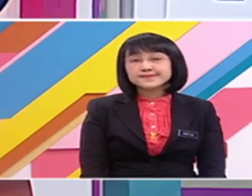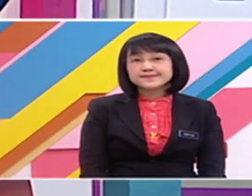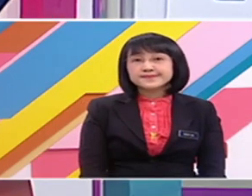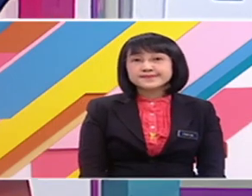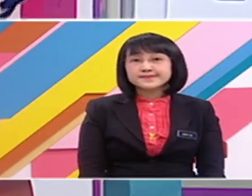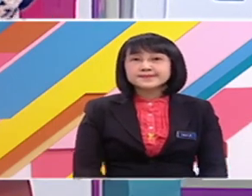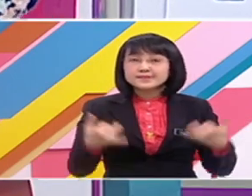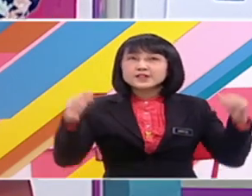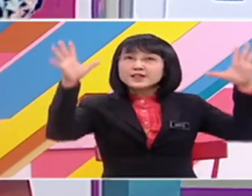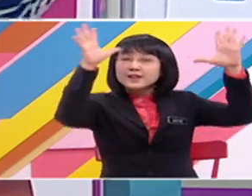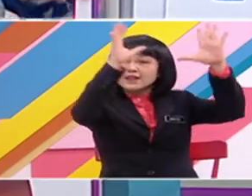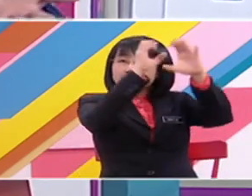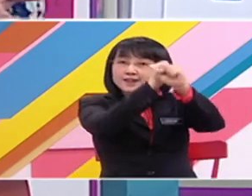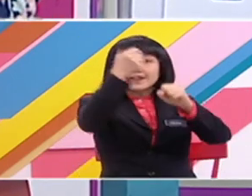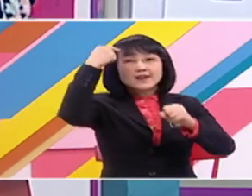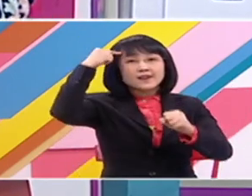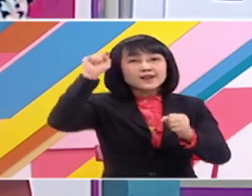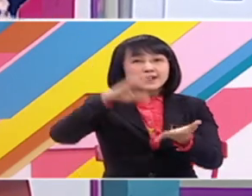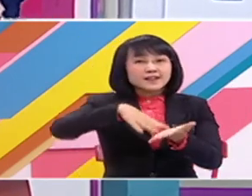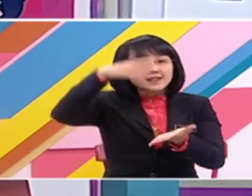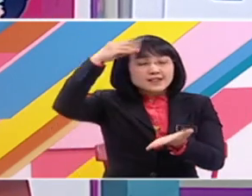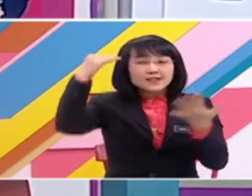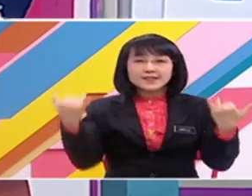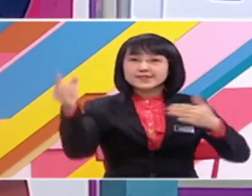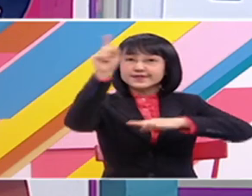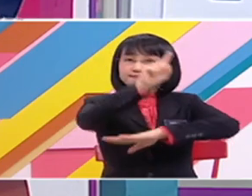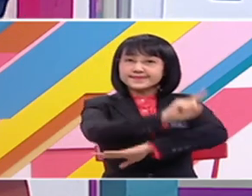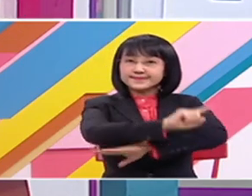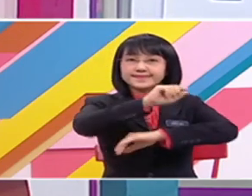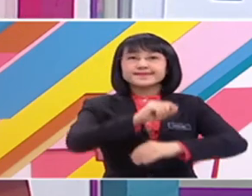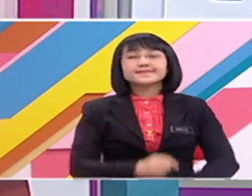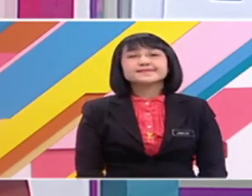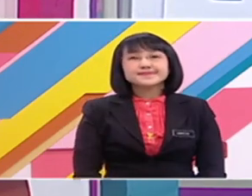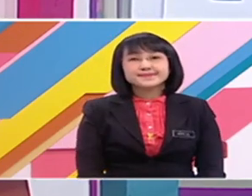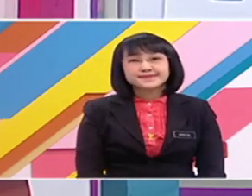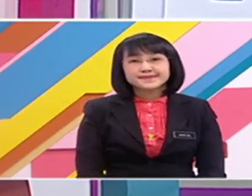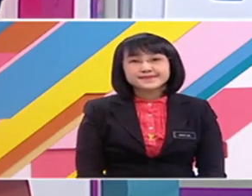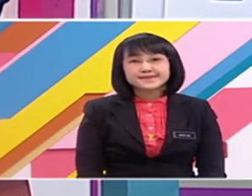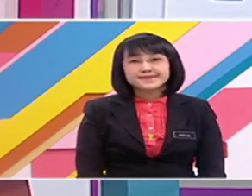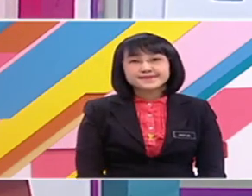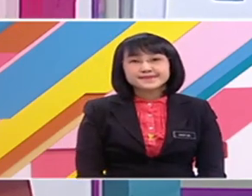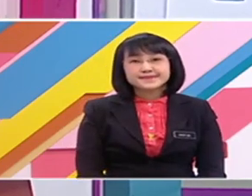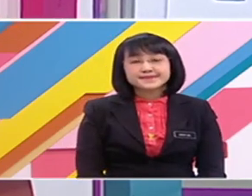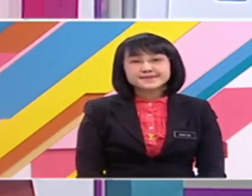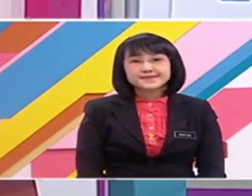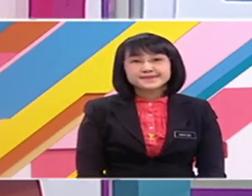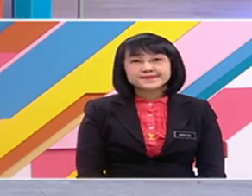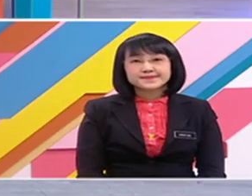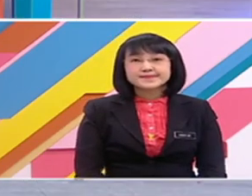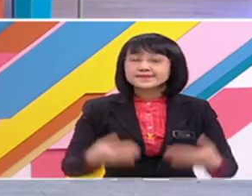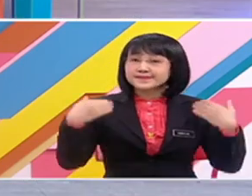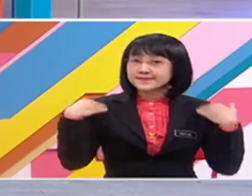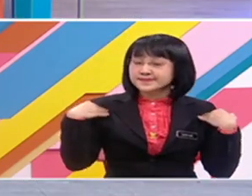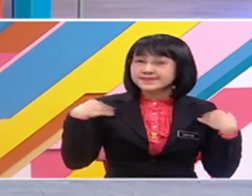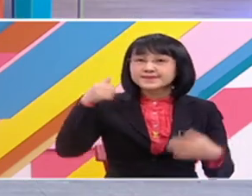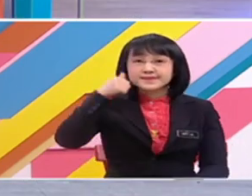a summary for the lesson for today. Ah, okay. A summary lesson, okay? Okay, so you got the girl and I